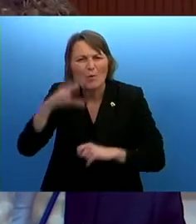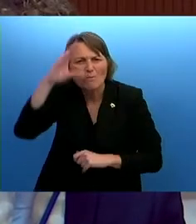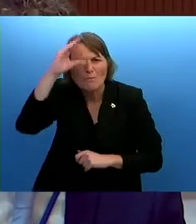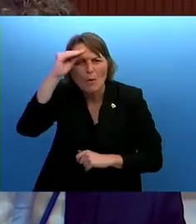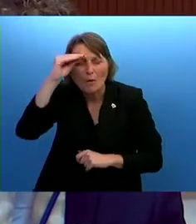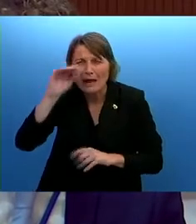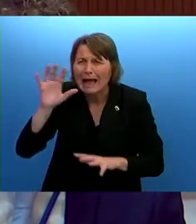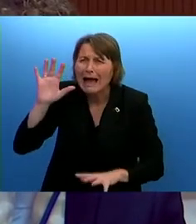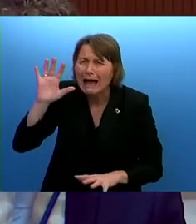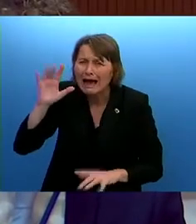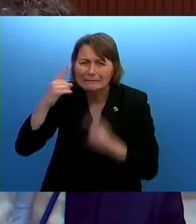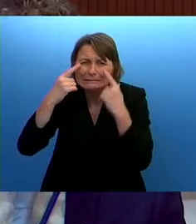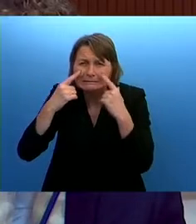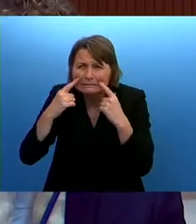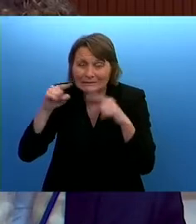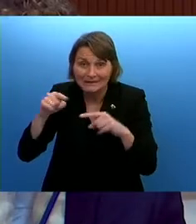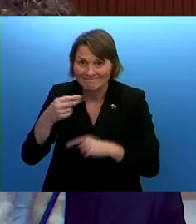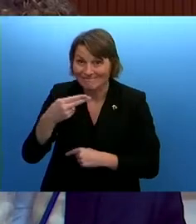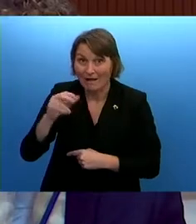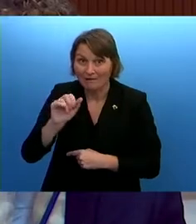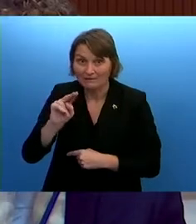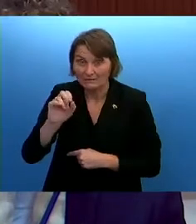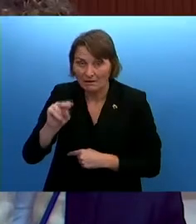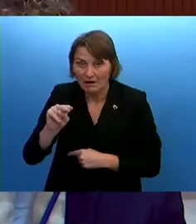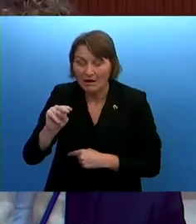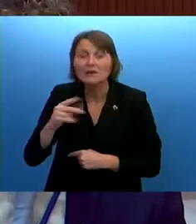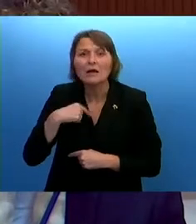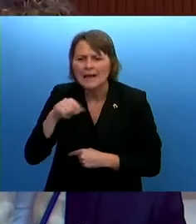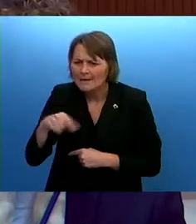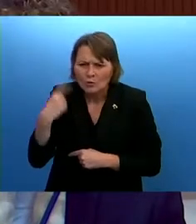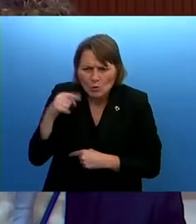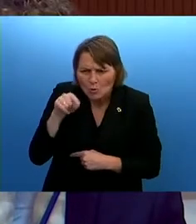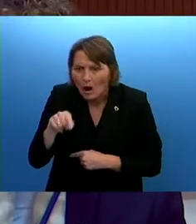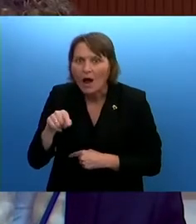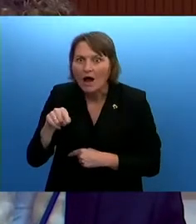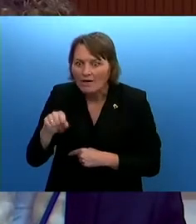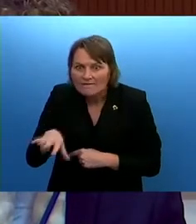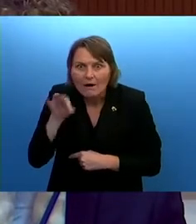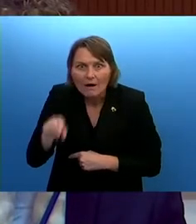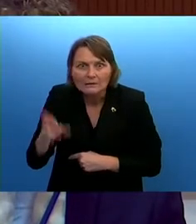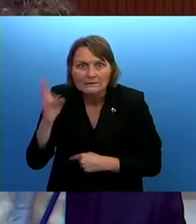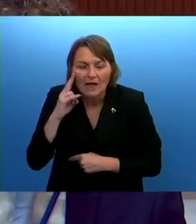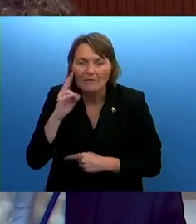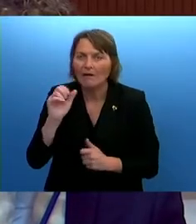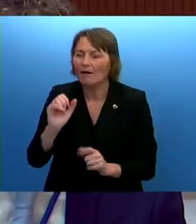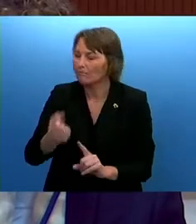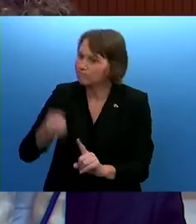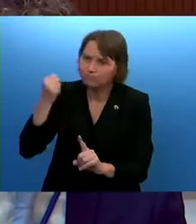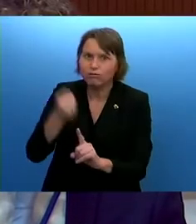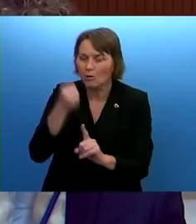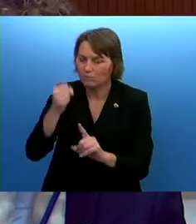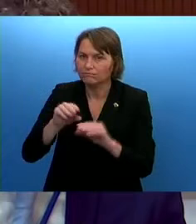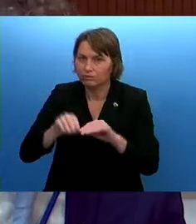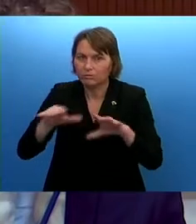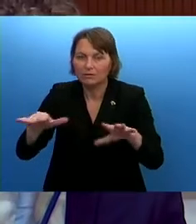closer research, demonstrated that he was in fact deaf. Now, you know, we obviously have to be very careful about how